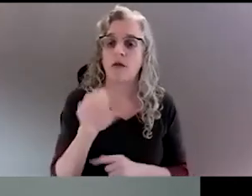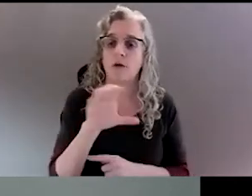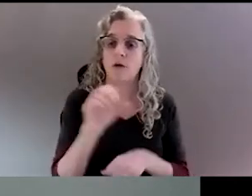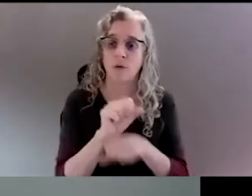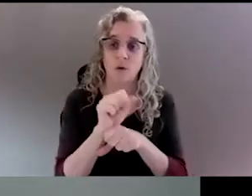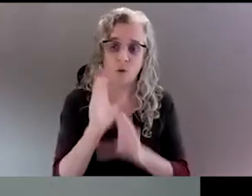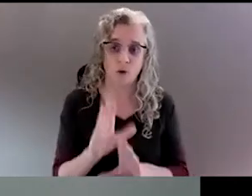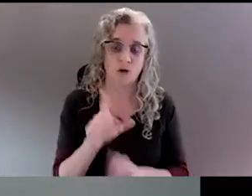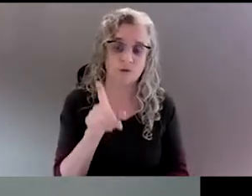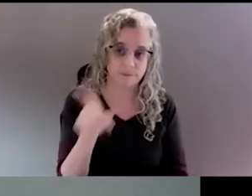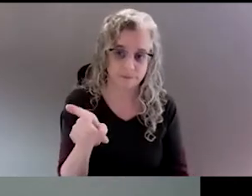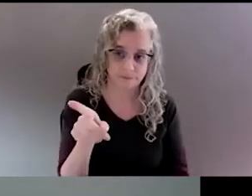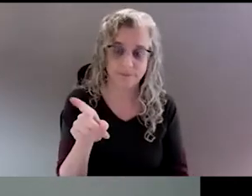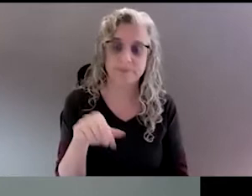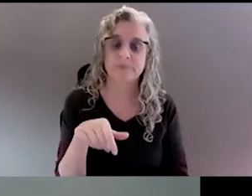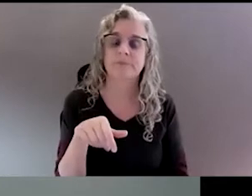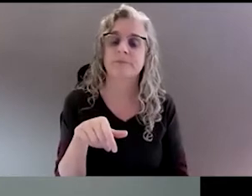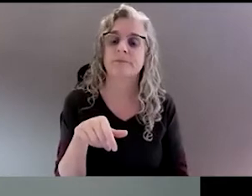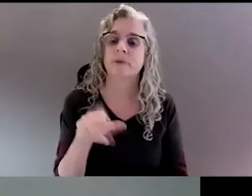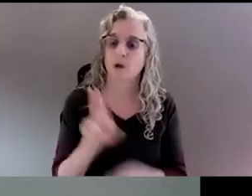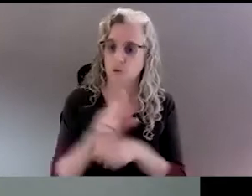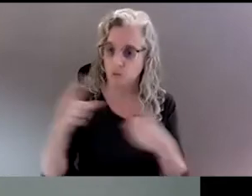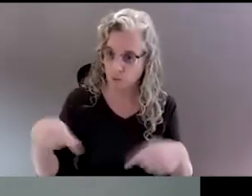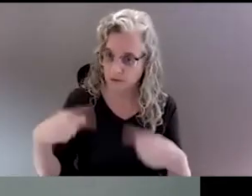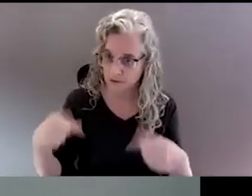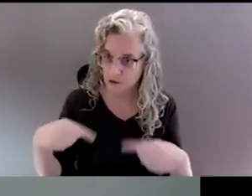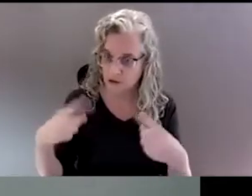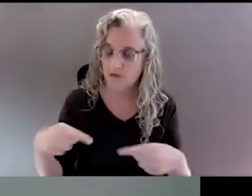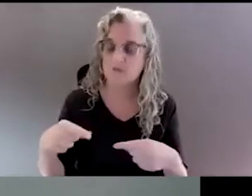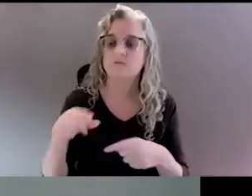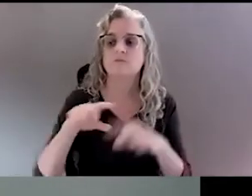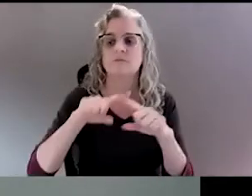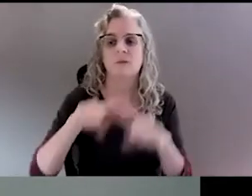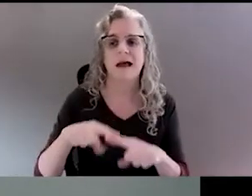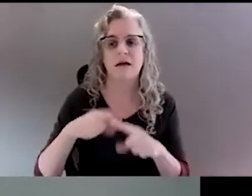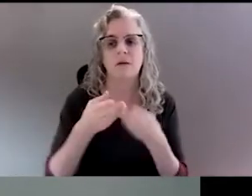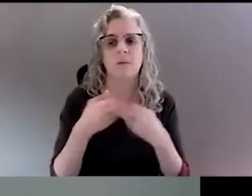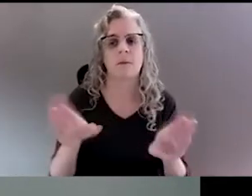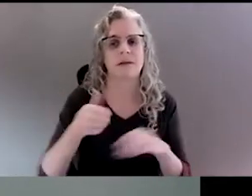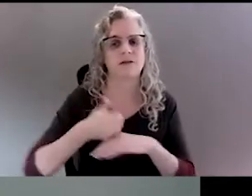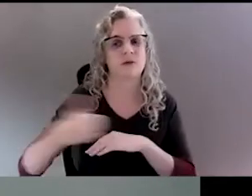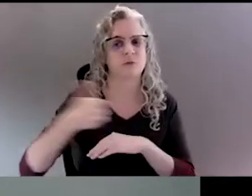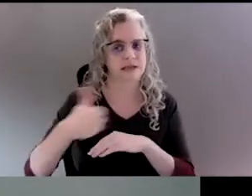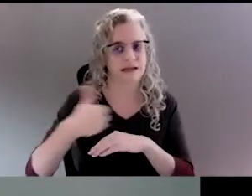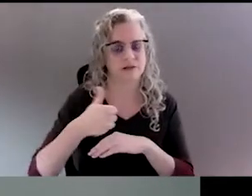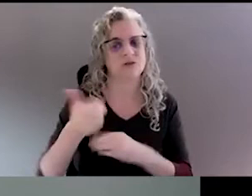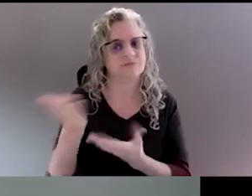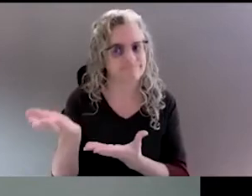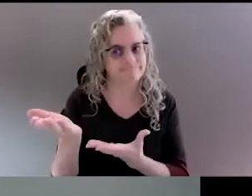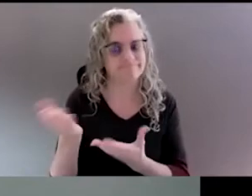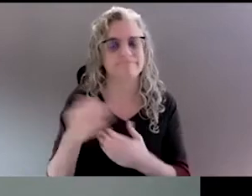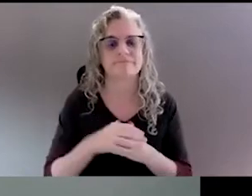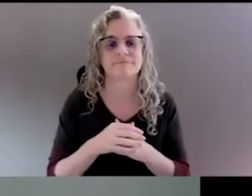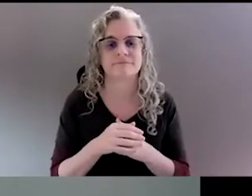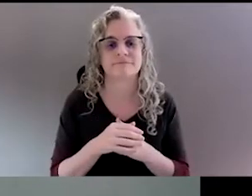who used a wheelchair and had to take public transportation. So again, I made it a point for her to have